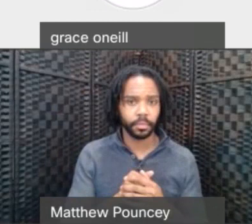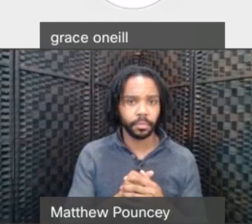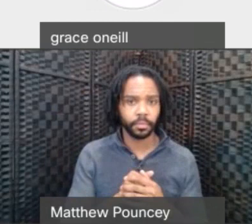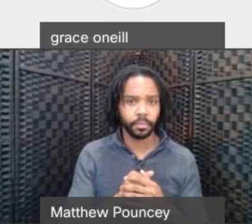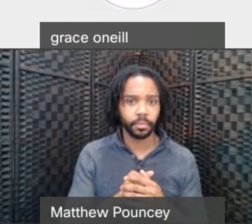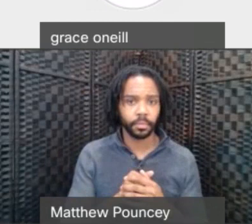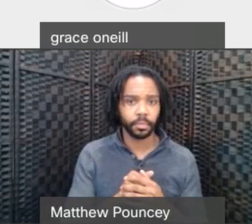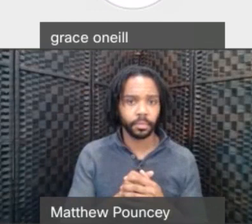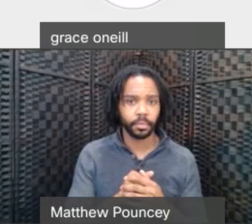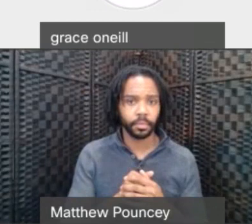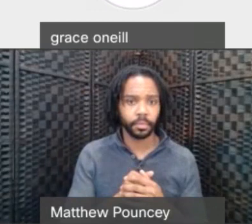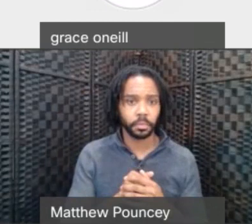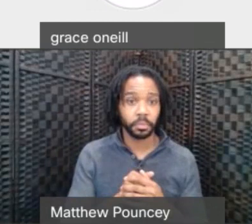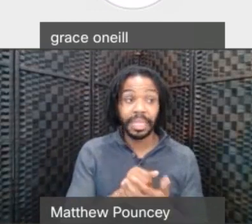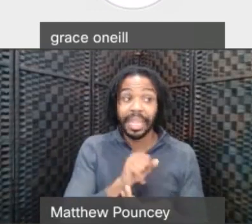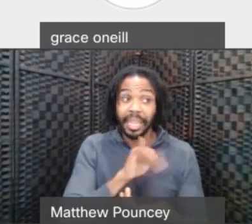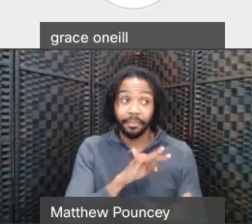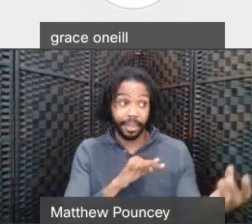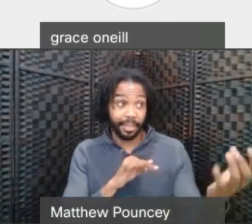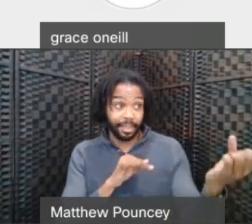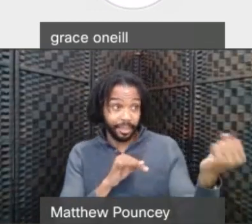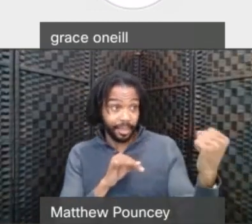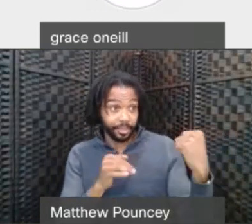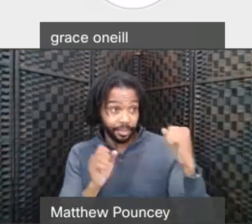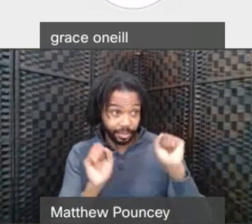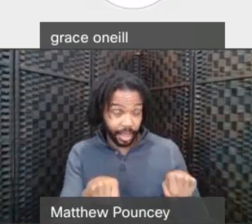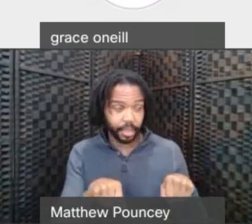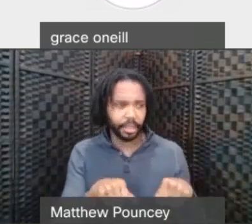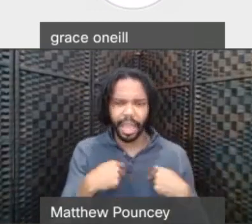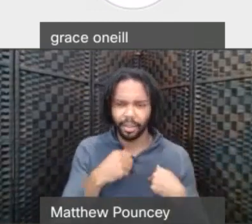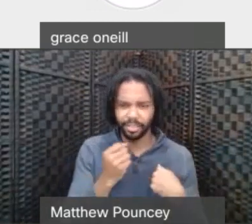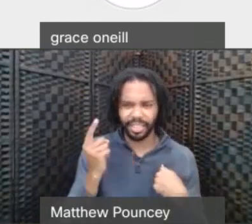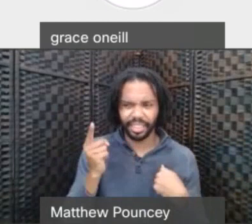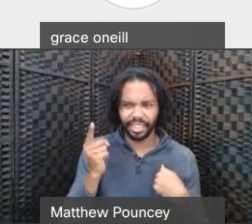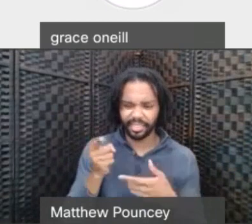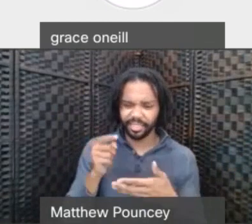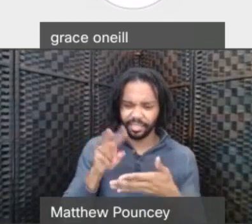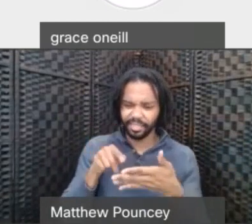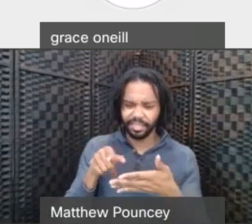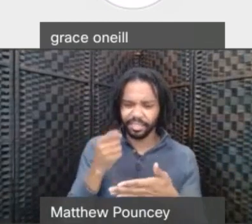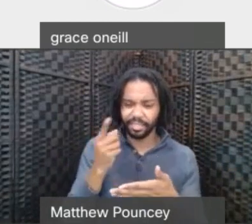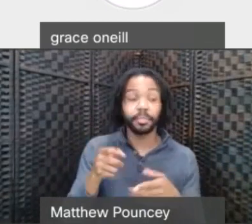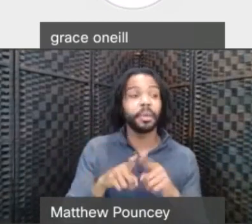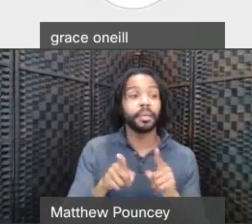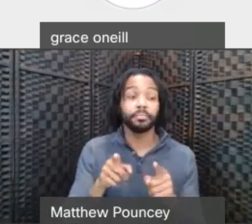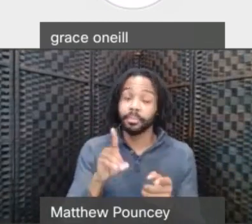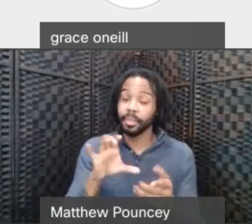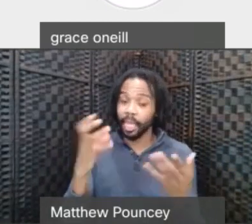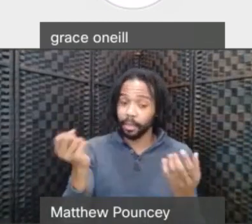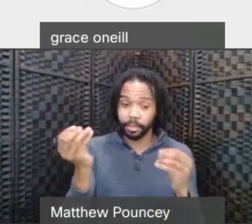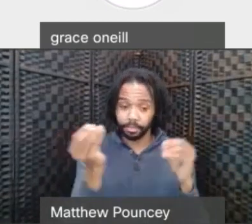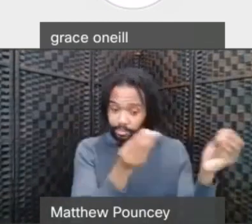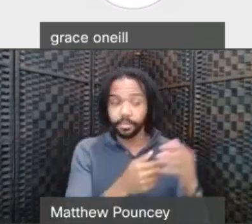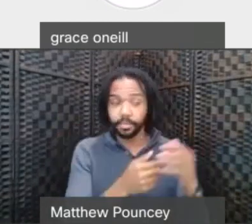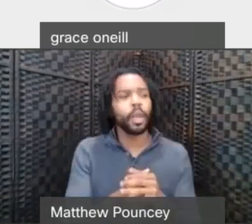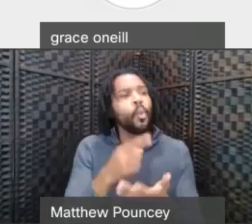And if yes, and I don't really understand this part, but it's for DC Health, so I won't worry. What strategies does DC Health